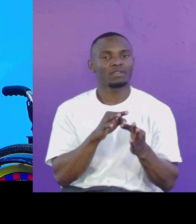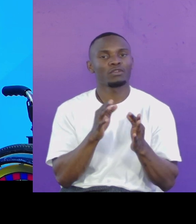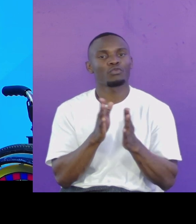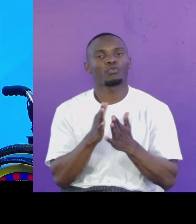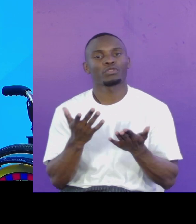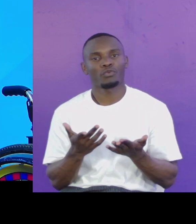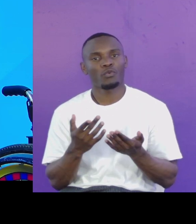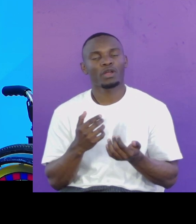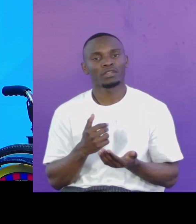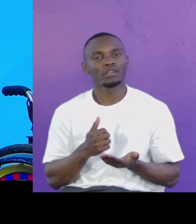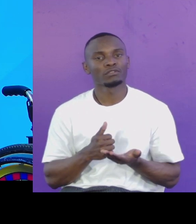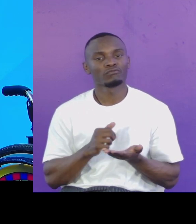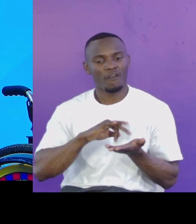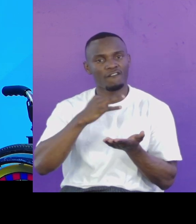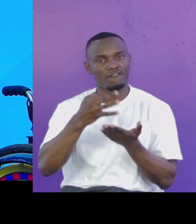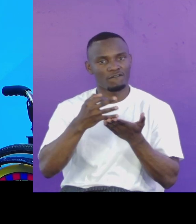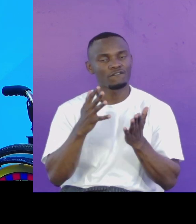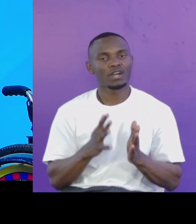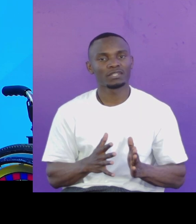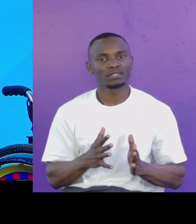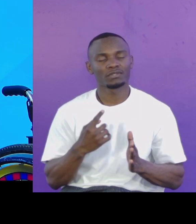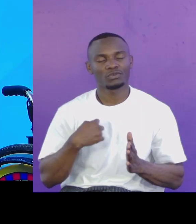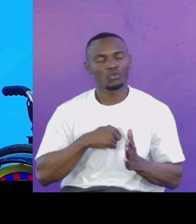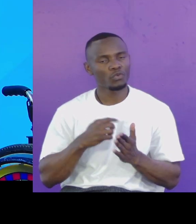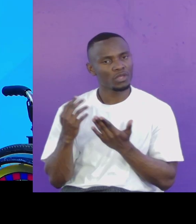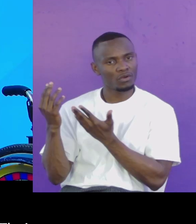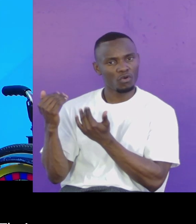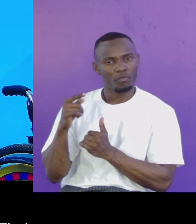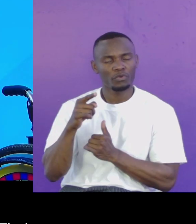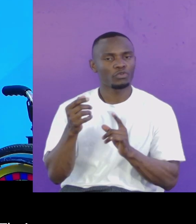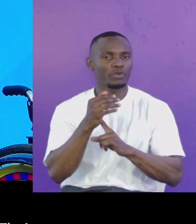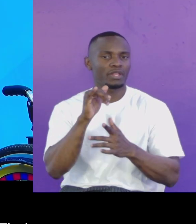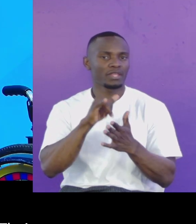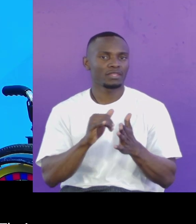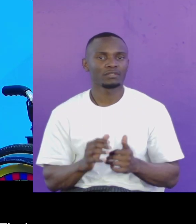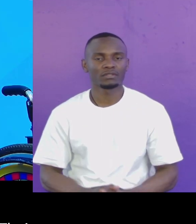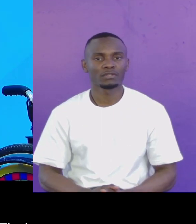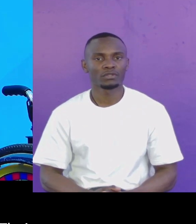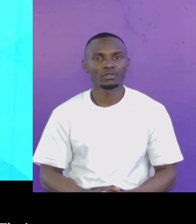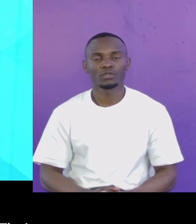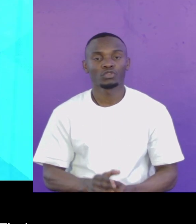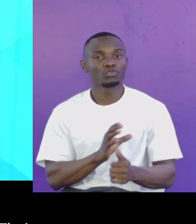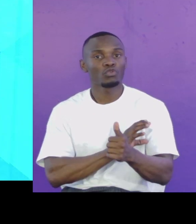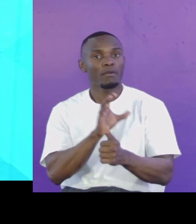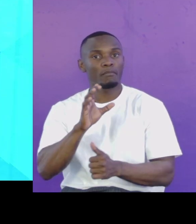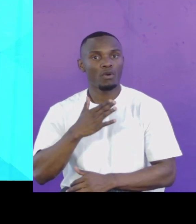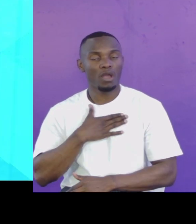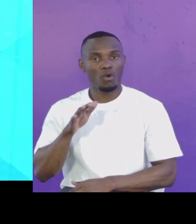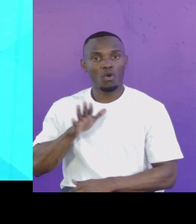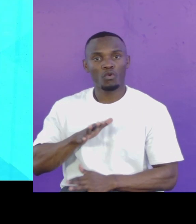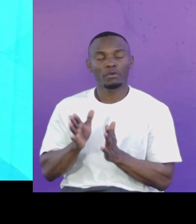that you will get that support. To empower our women with disability there.